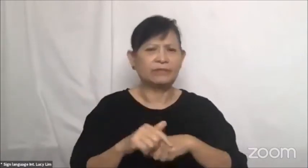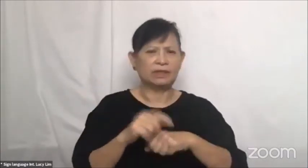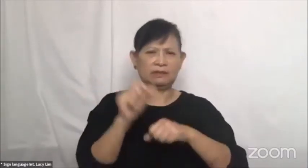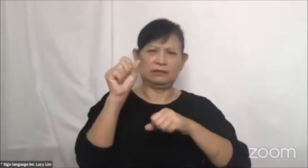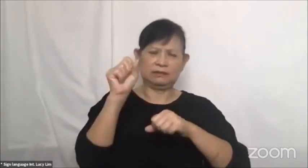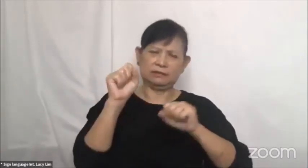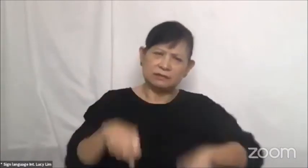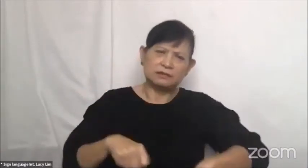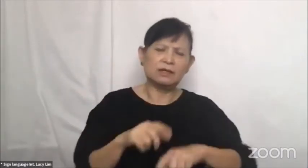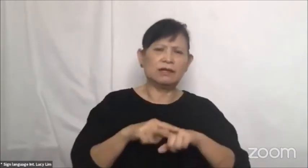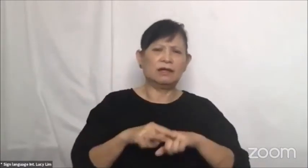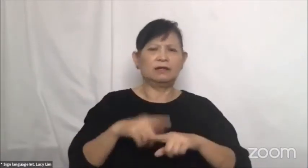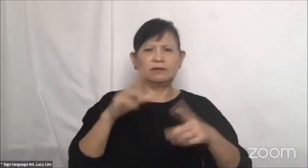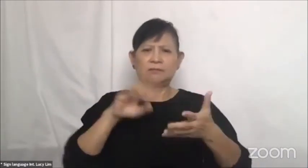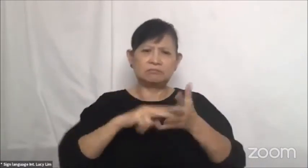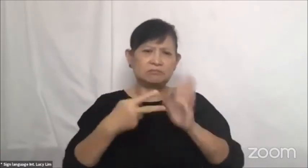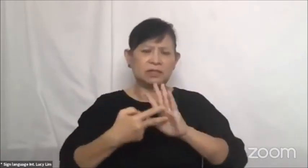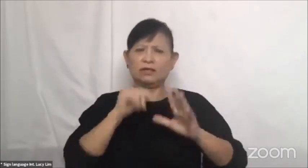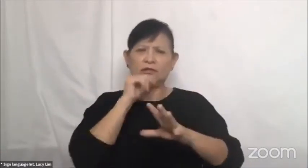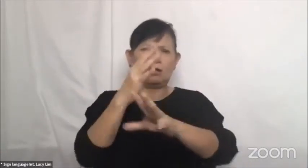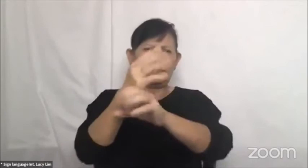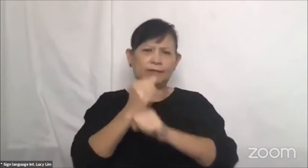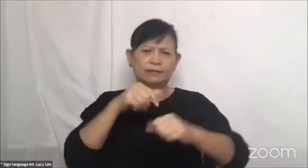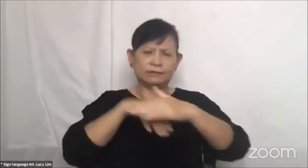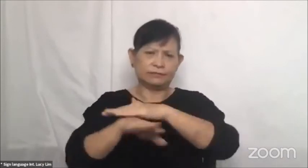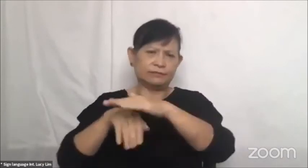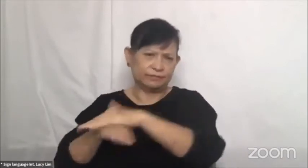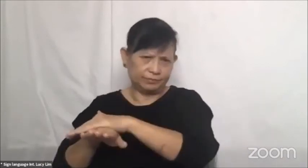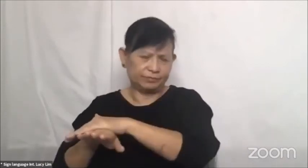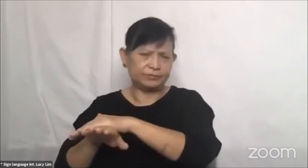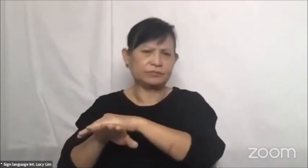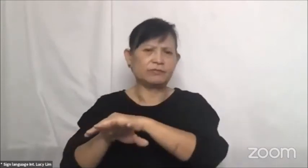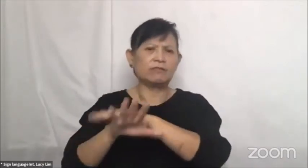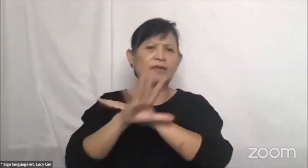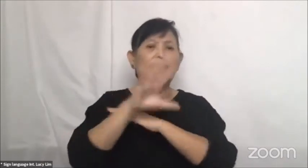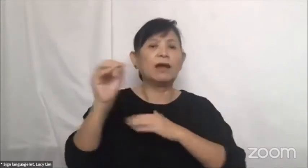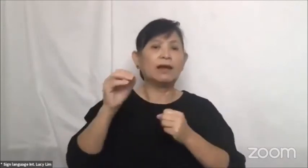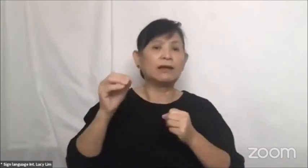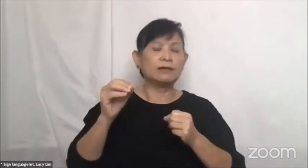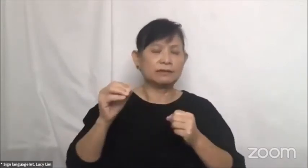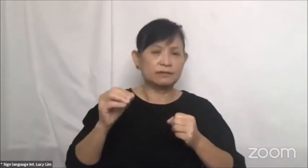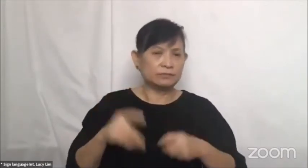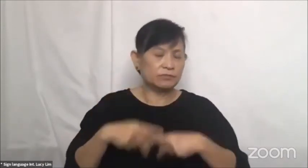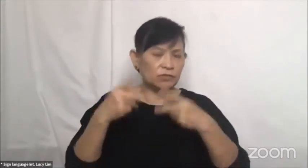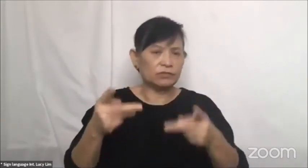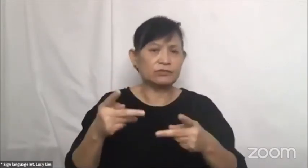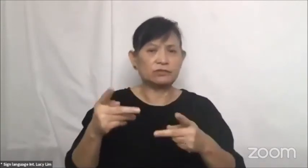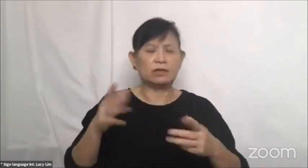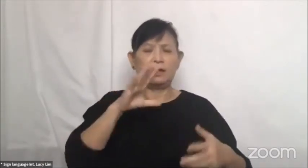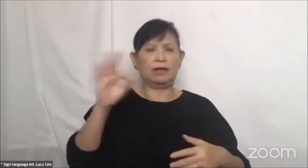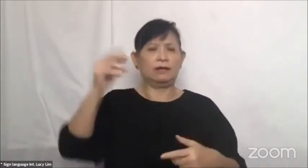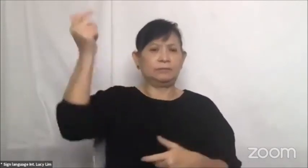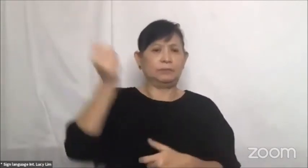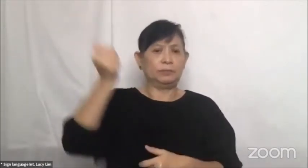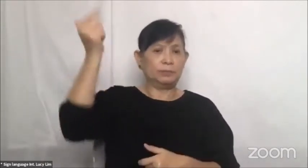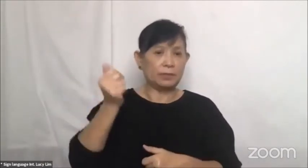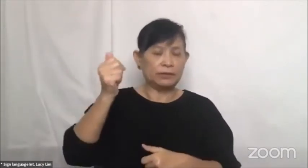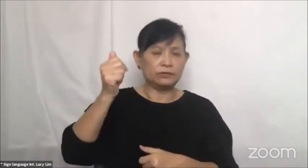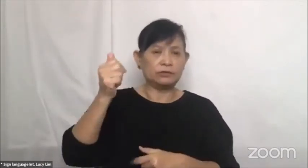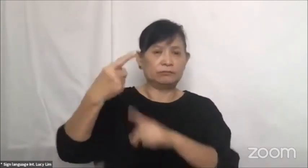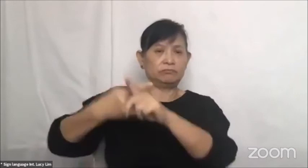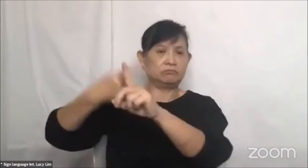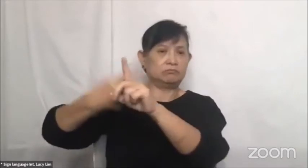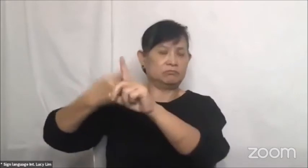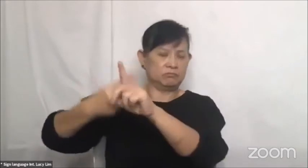they're not accessing the disability certificate and the provision, maybe disability pension and other